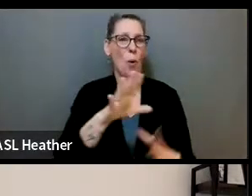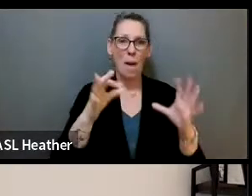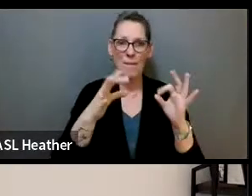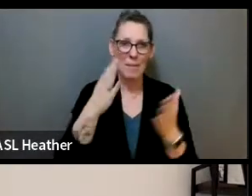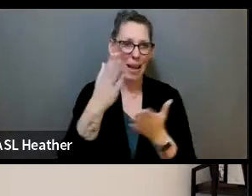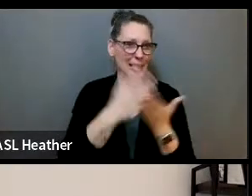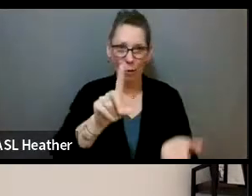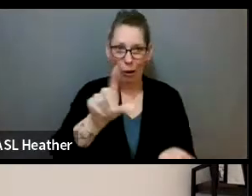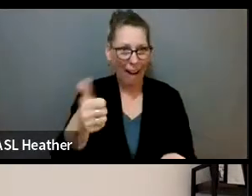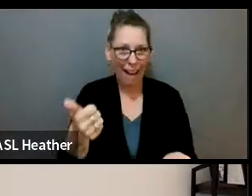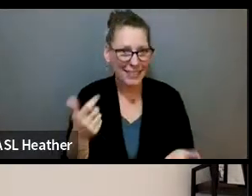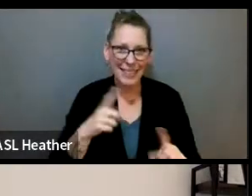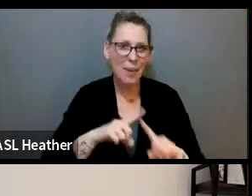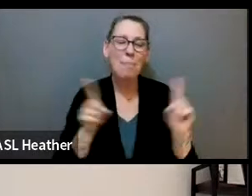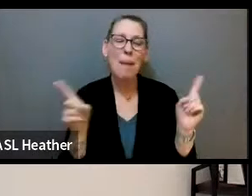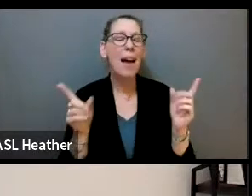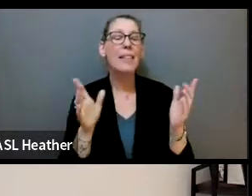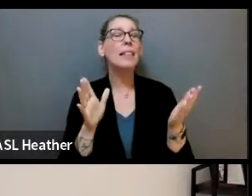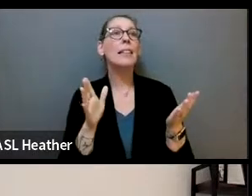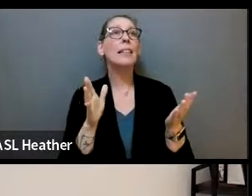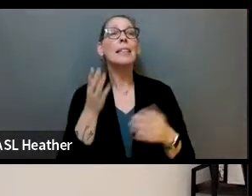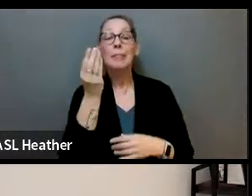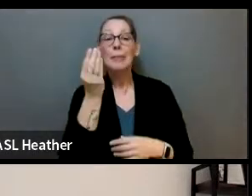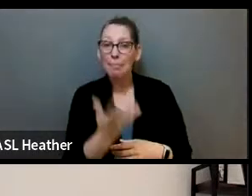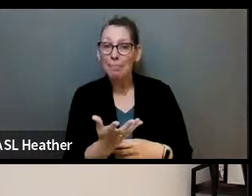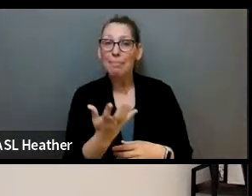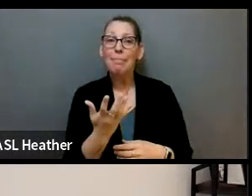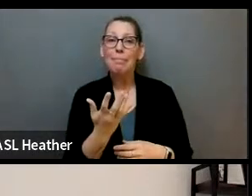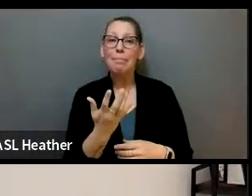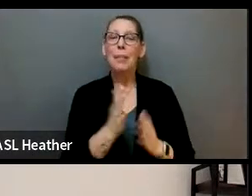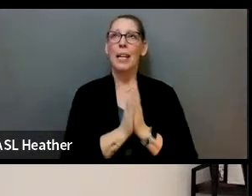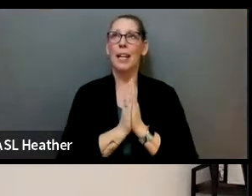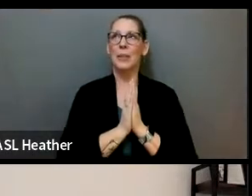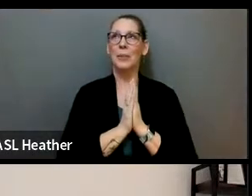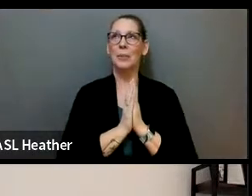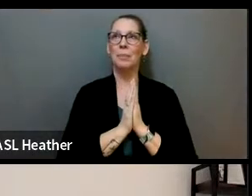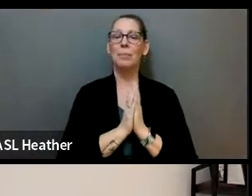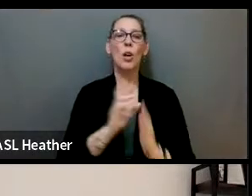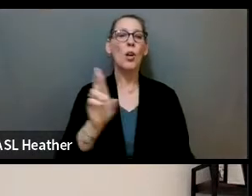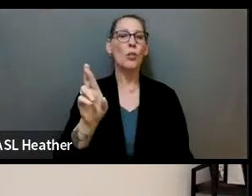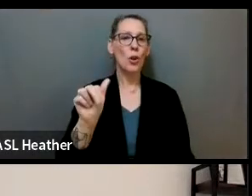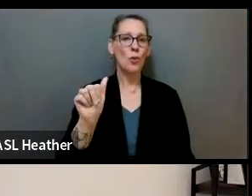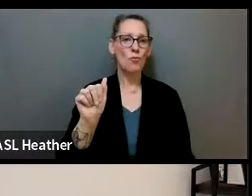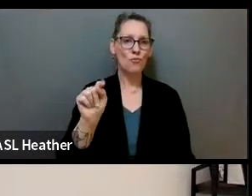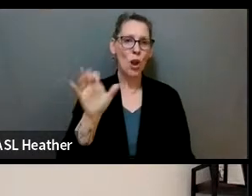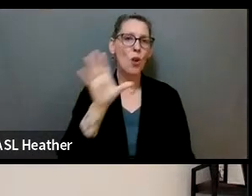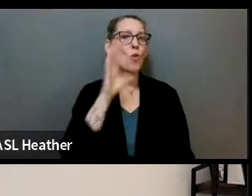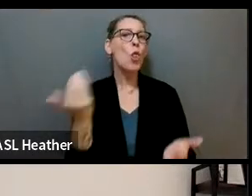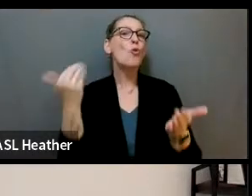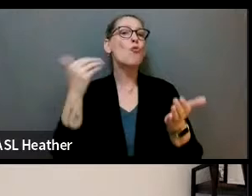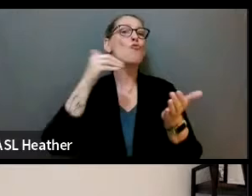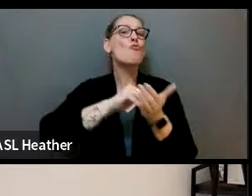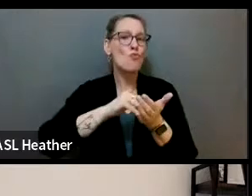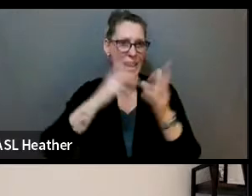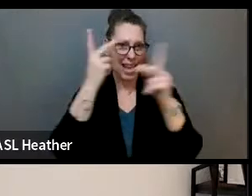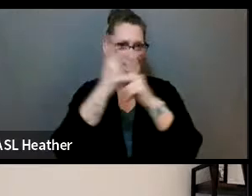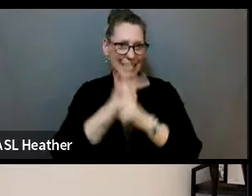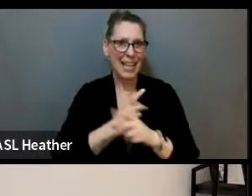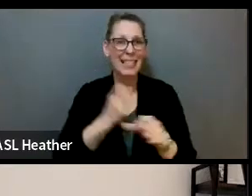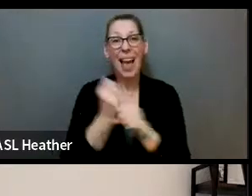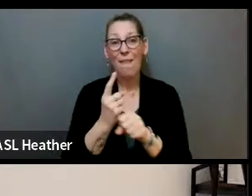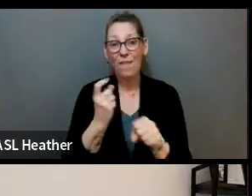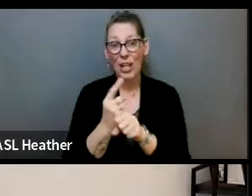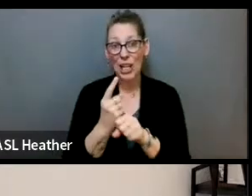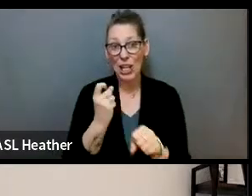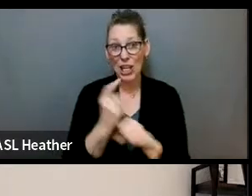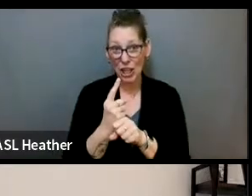But I will say that the rates will be reassessed every year throughout the time